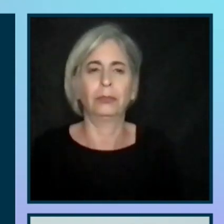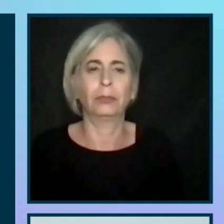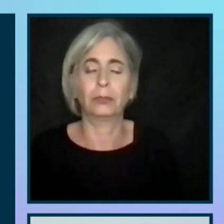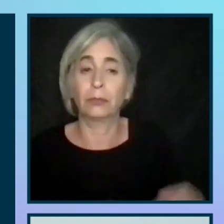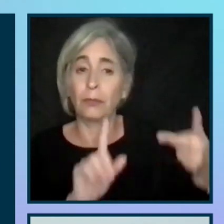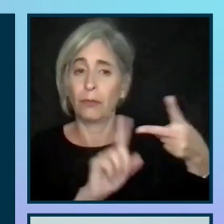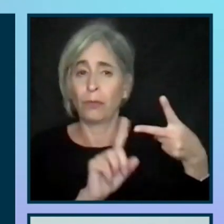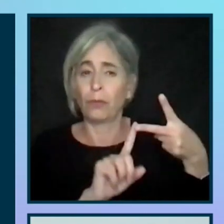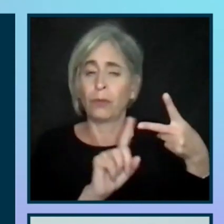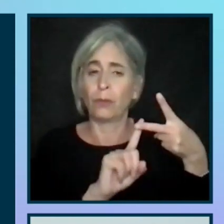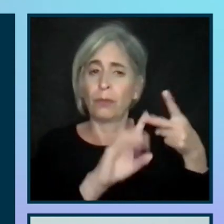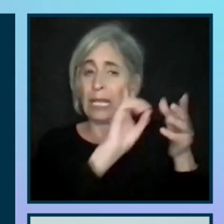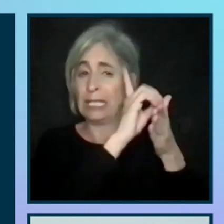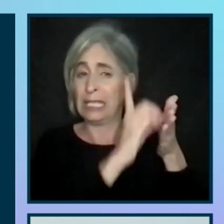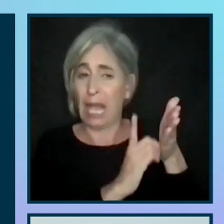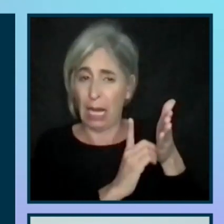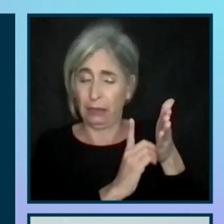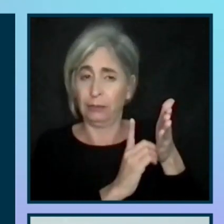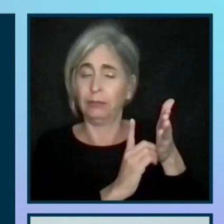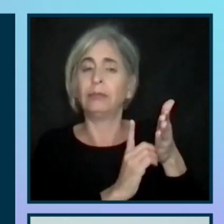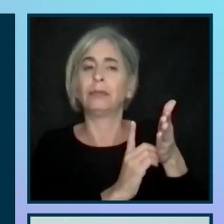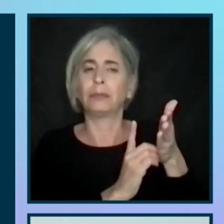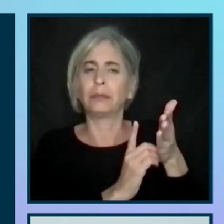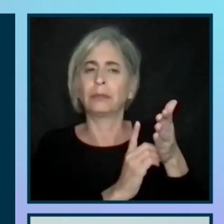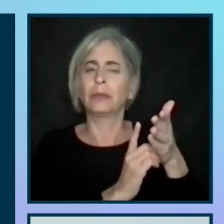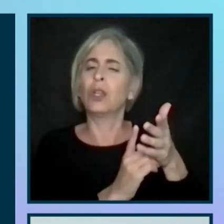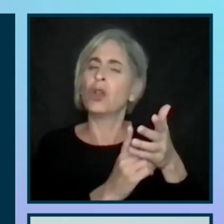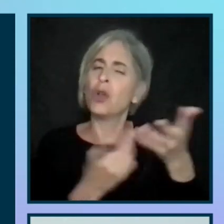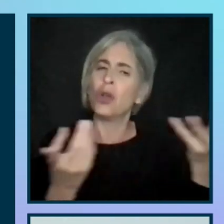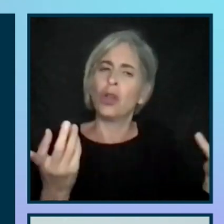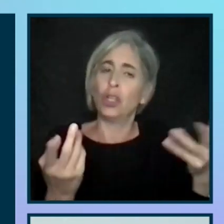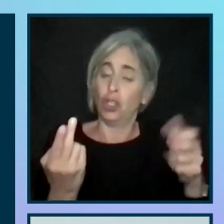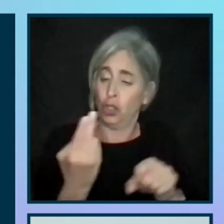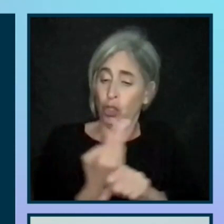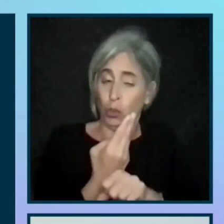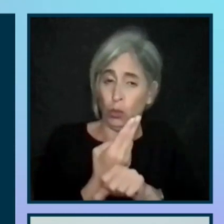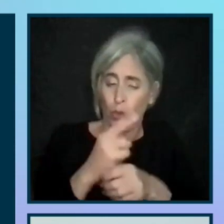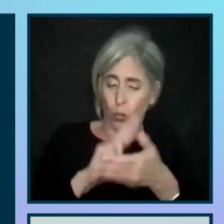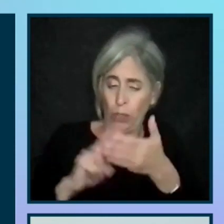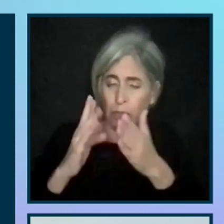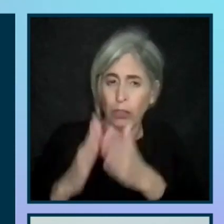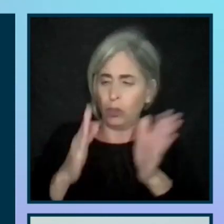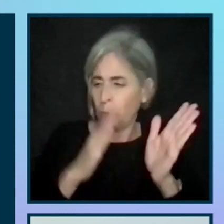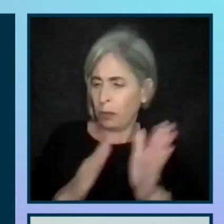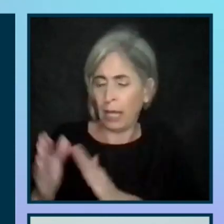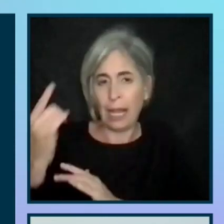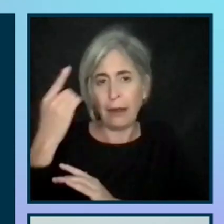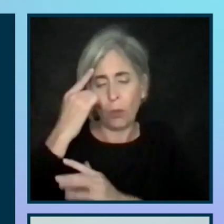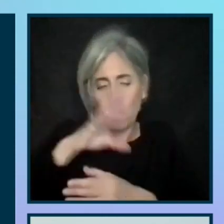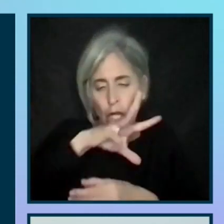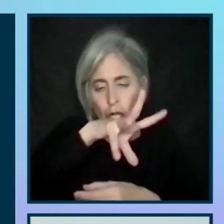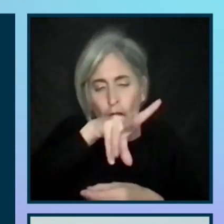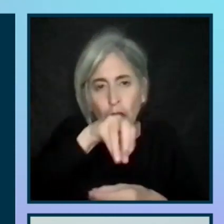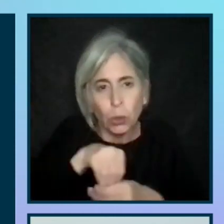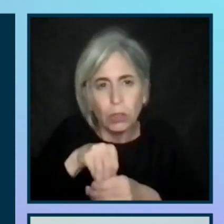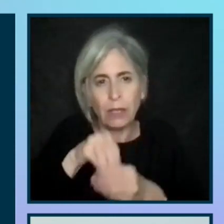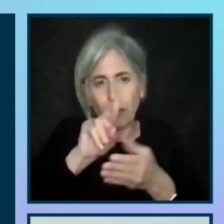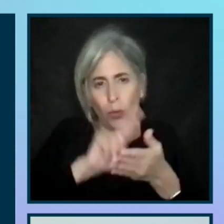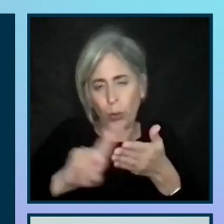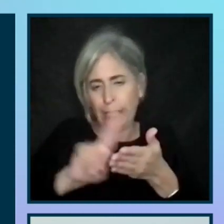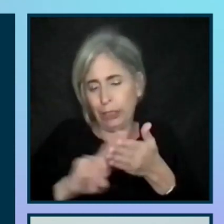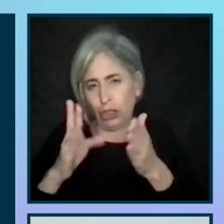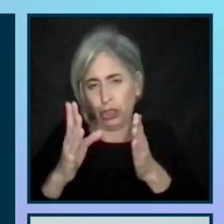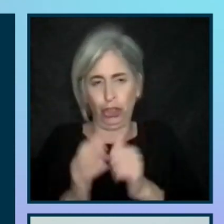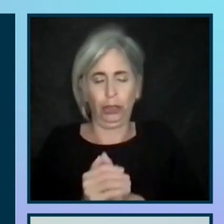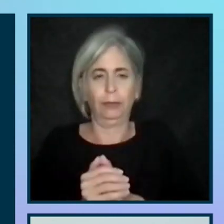Next comes the design phase. Work with your user researcher to plan for an inclusive user research.